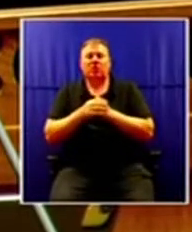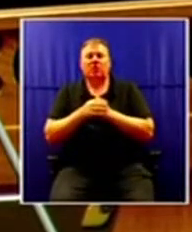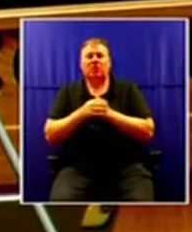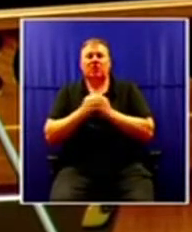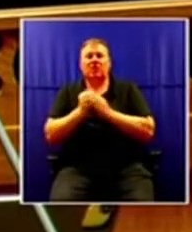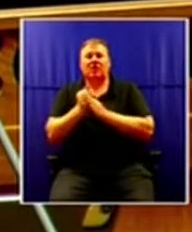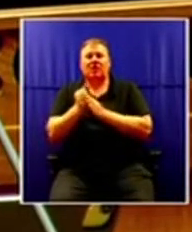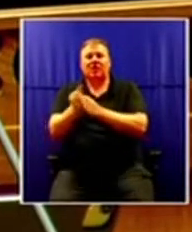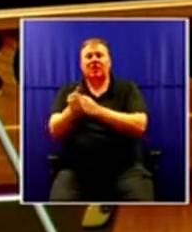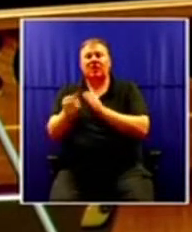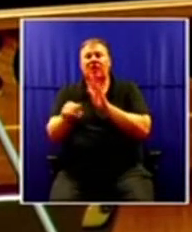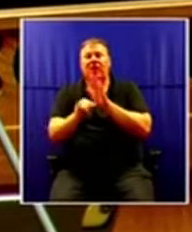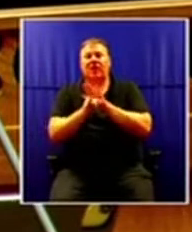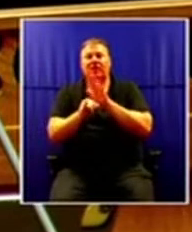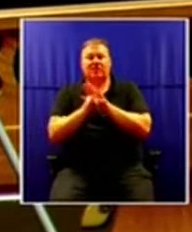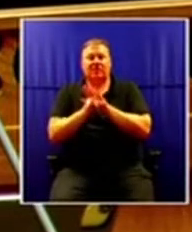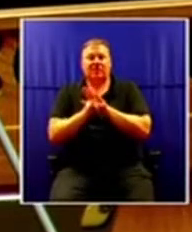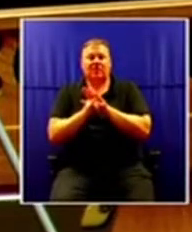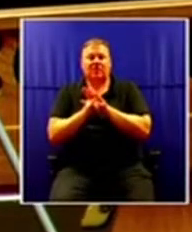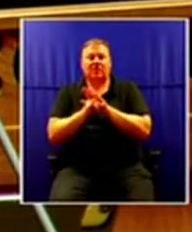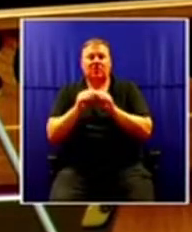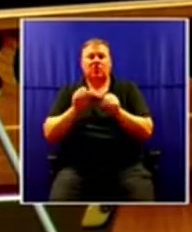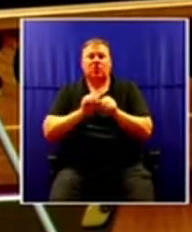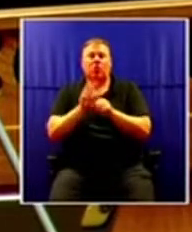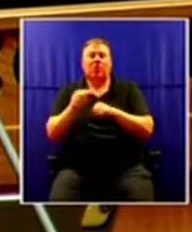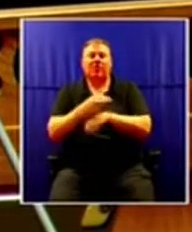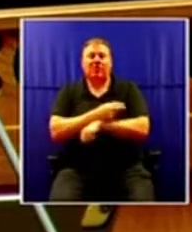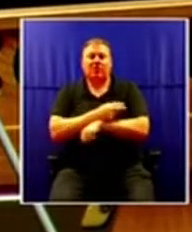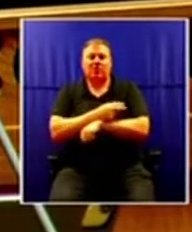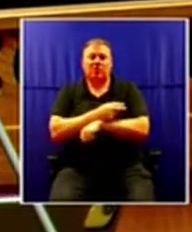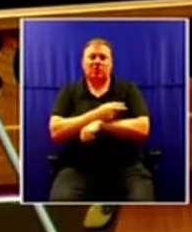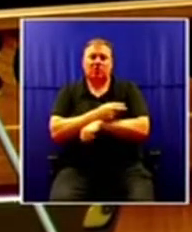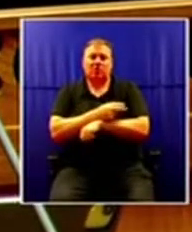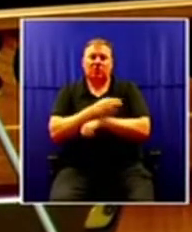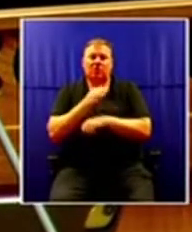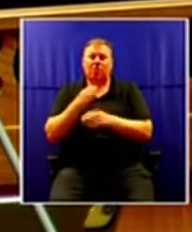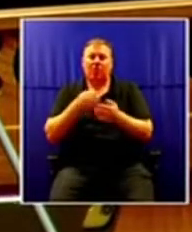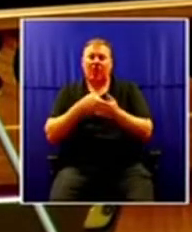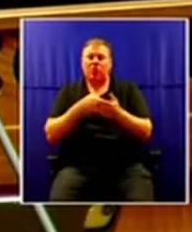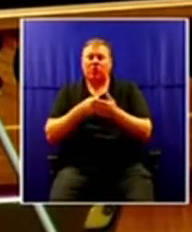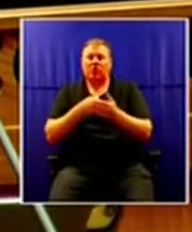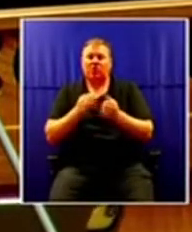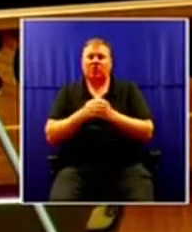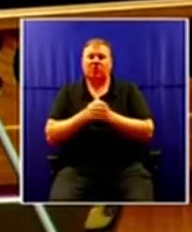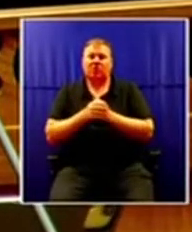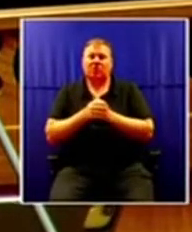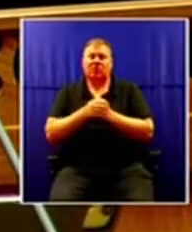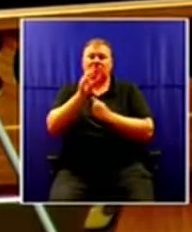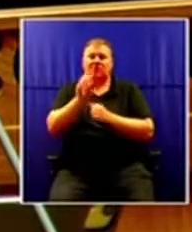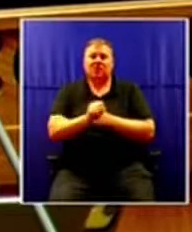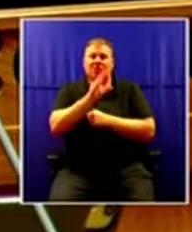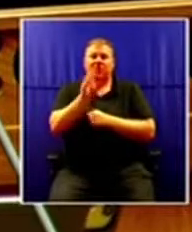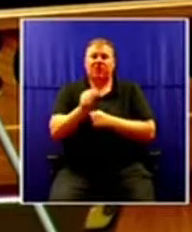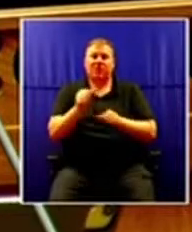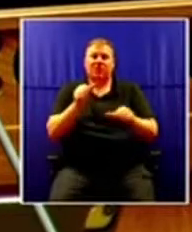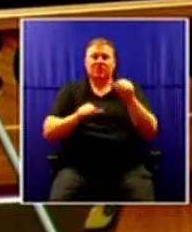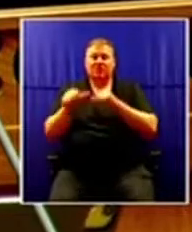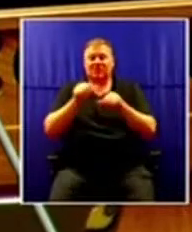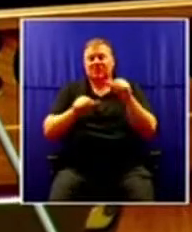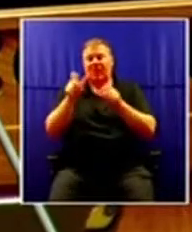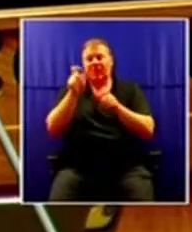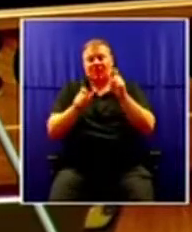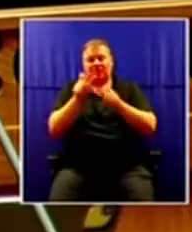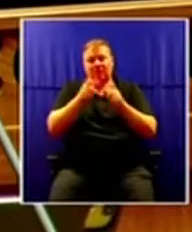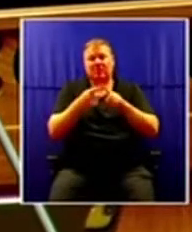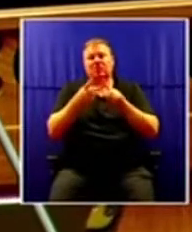of COVID-19 variants. Several South African scientists and researchers